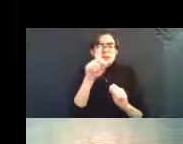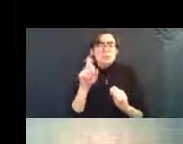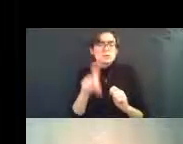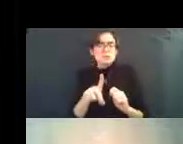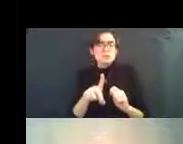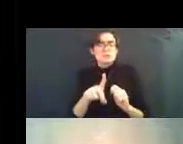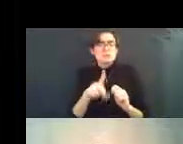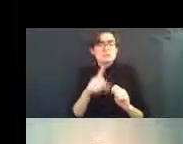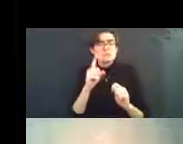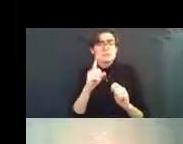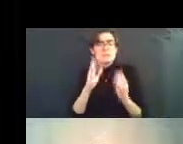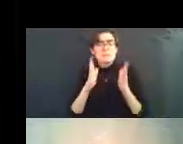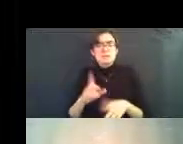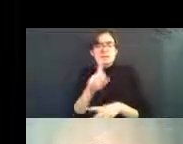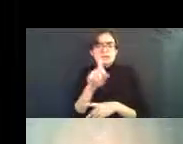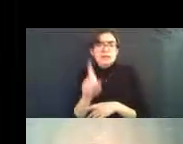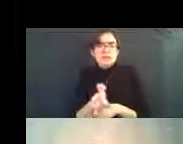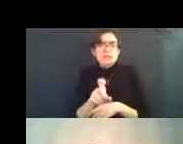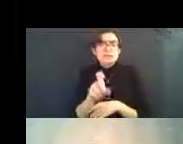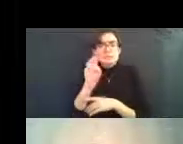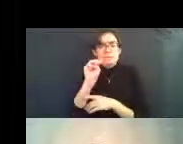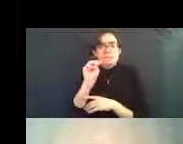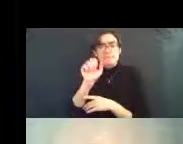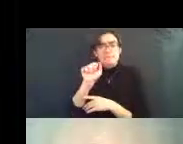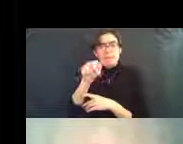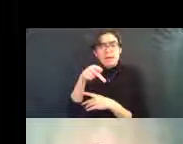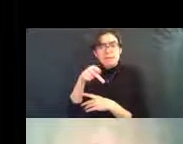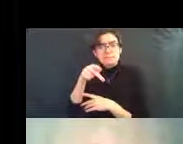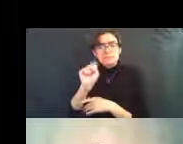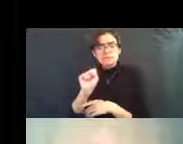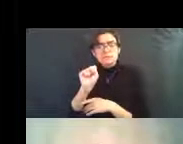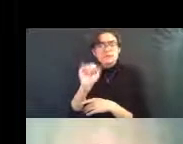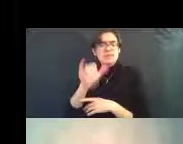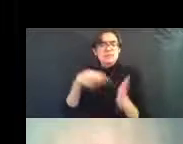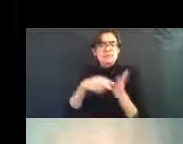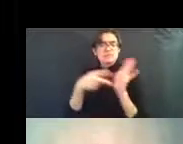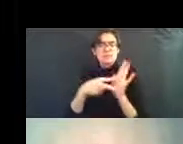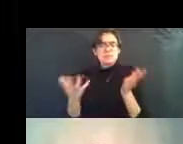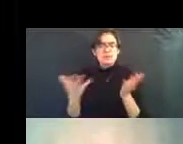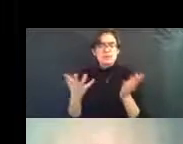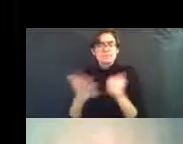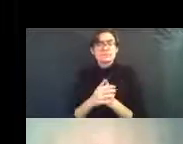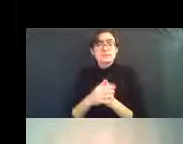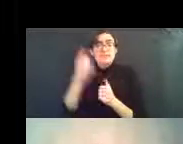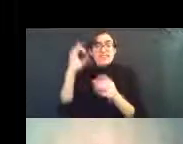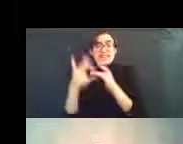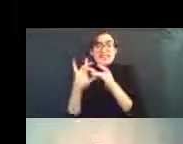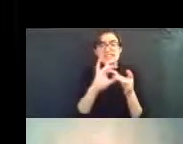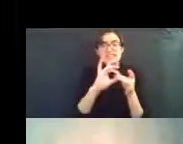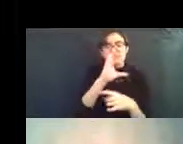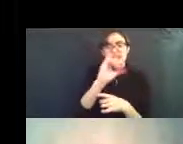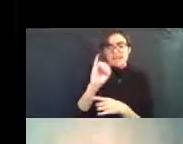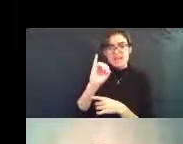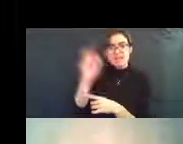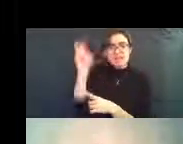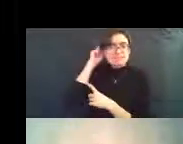what are maps, and I think they're referring to mapping of CIs. Yes, so this is when you go to